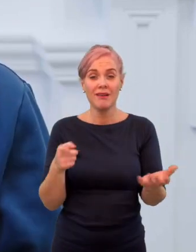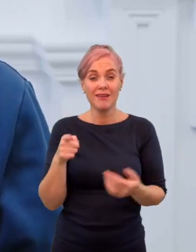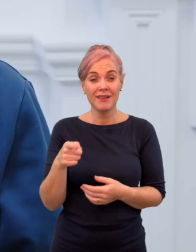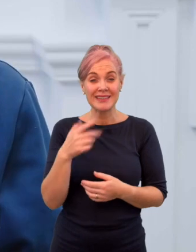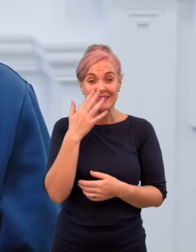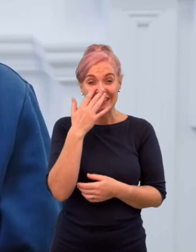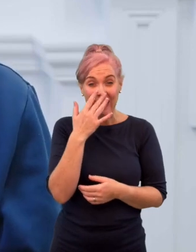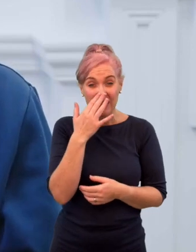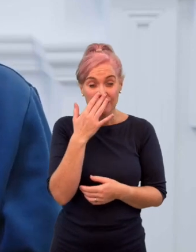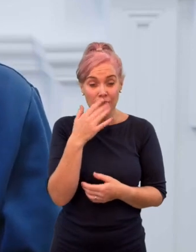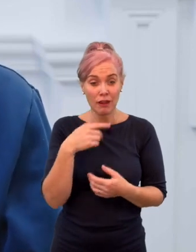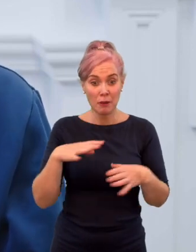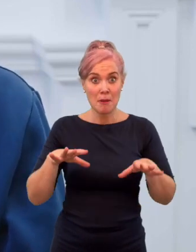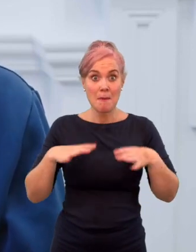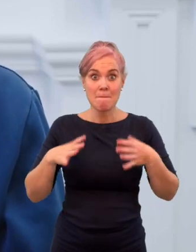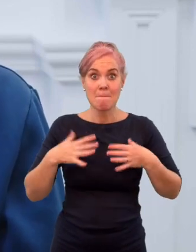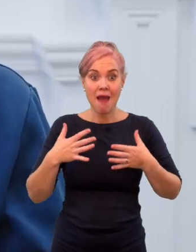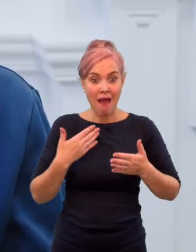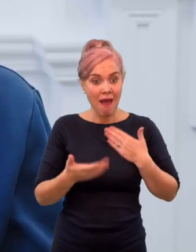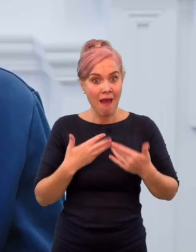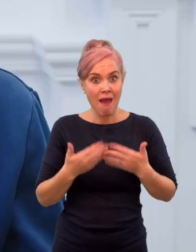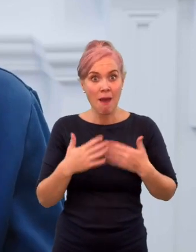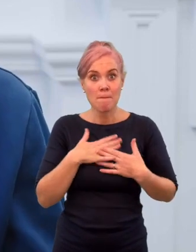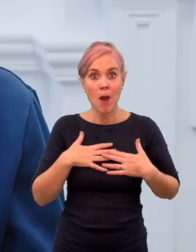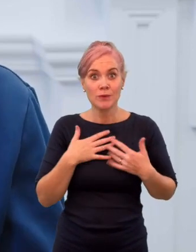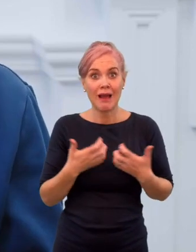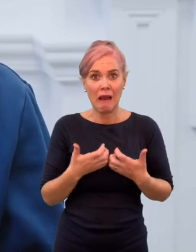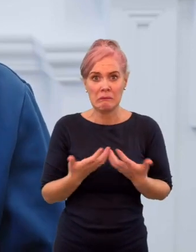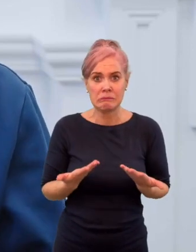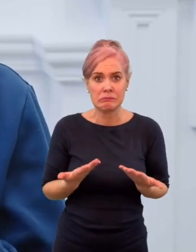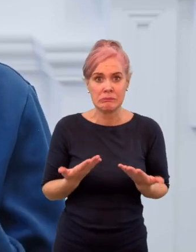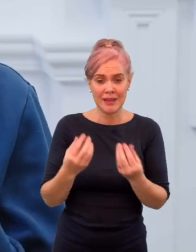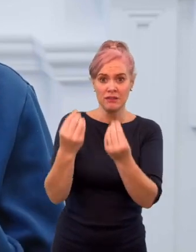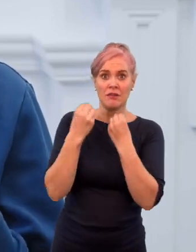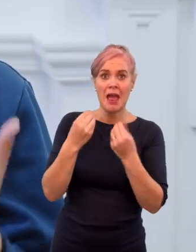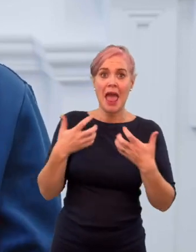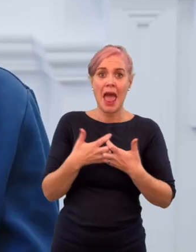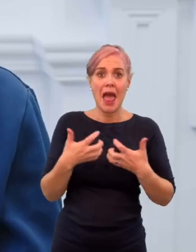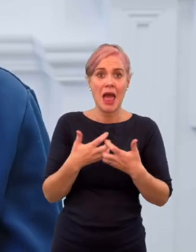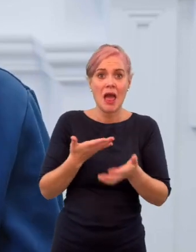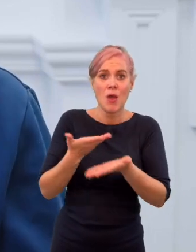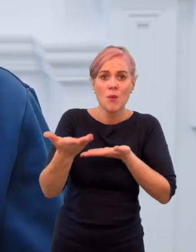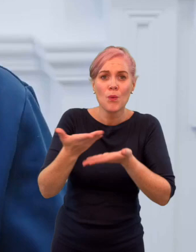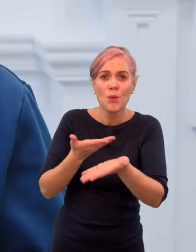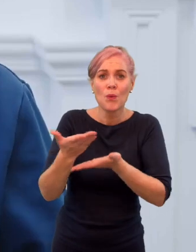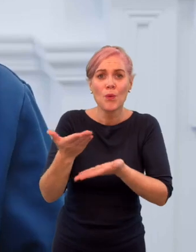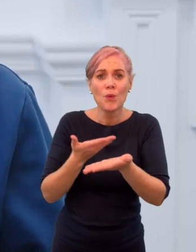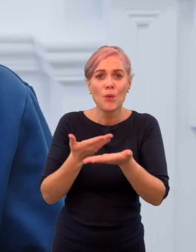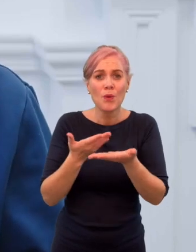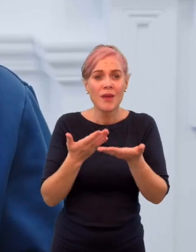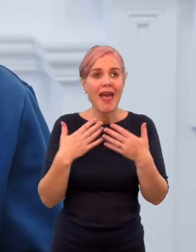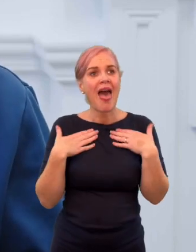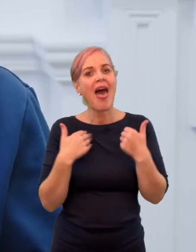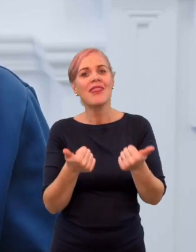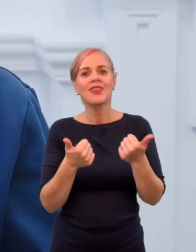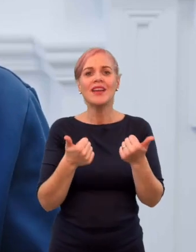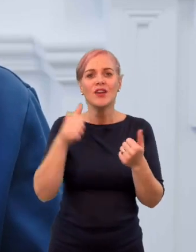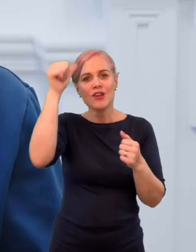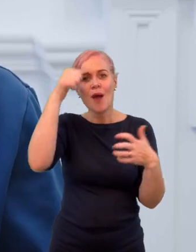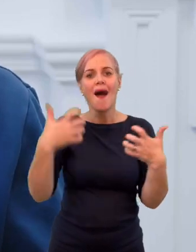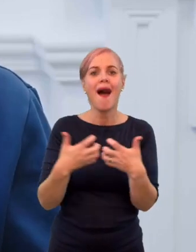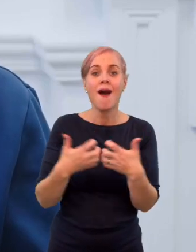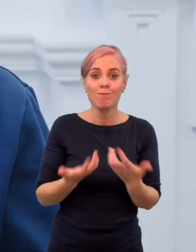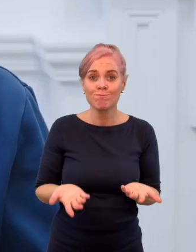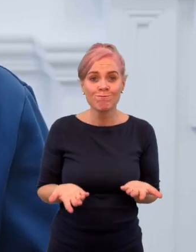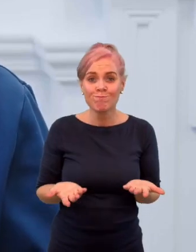And she's a teenager who's not prepared to deal with those emotions because she's not been taught how to communicate. She's not been taught how to deal with